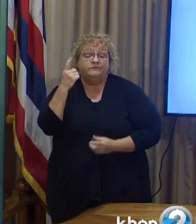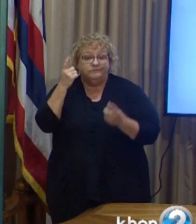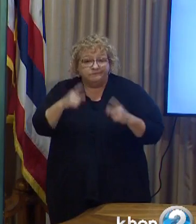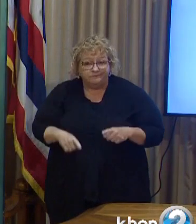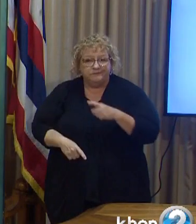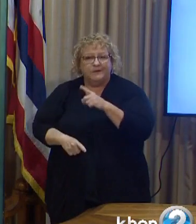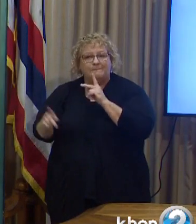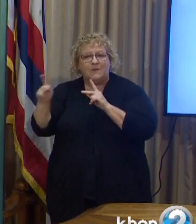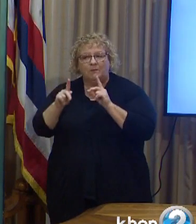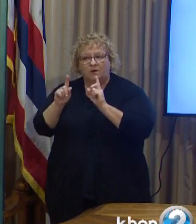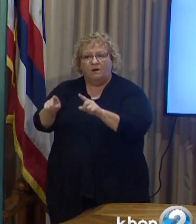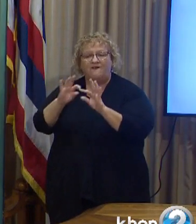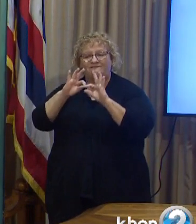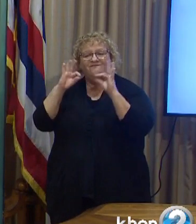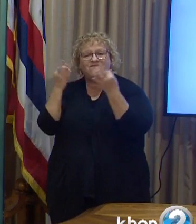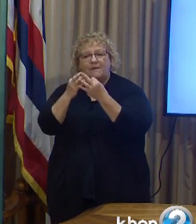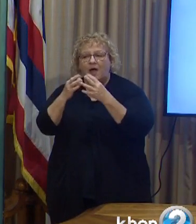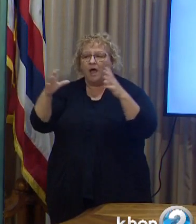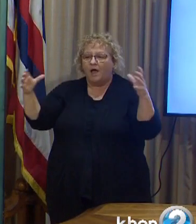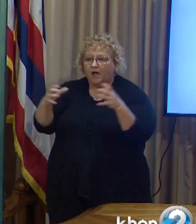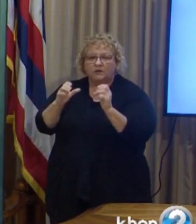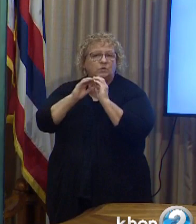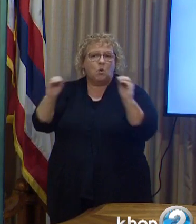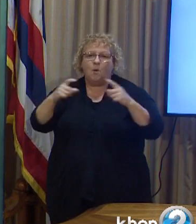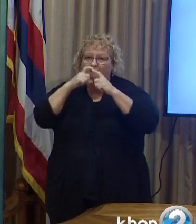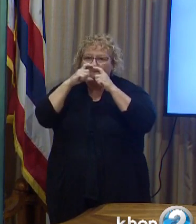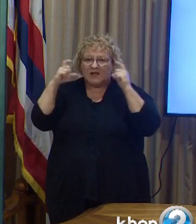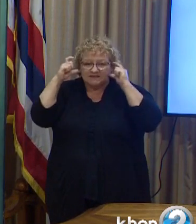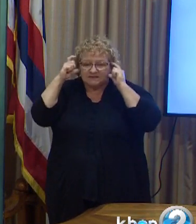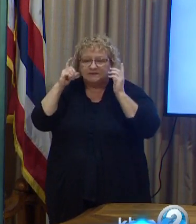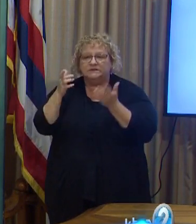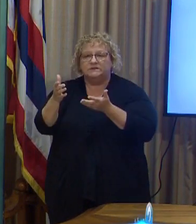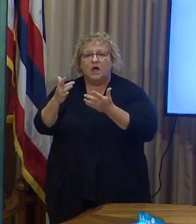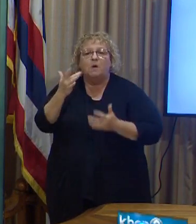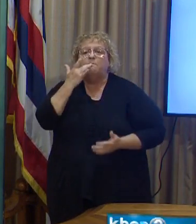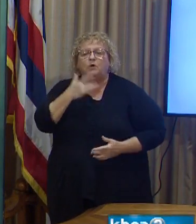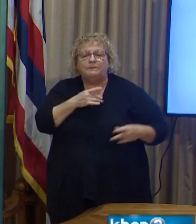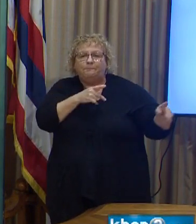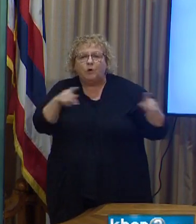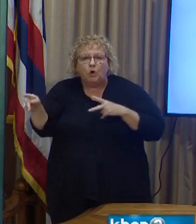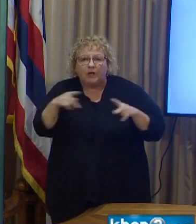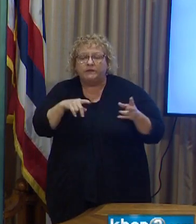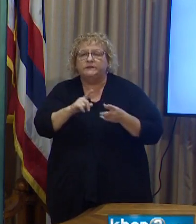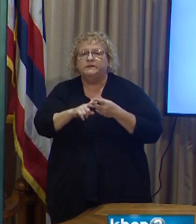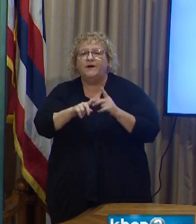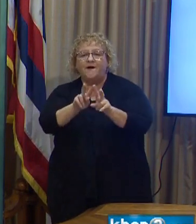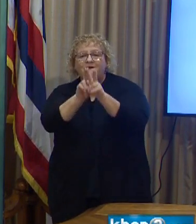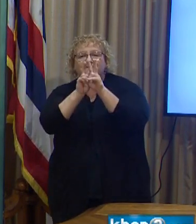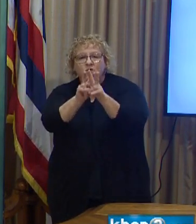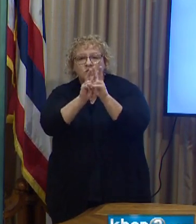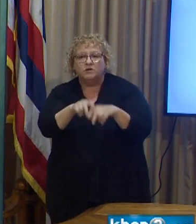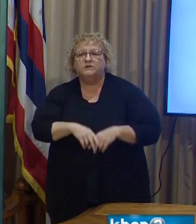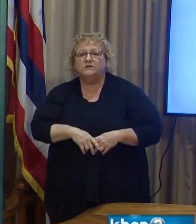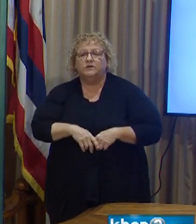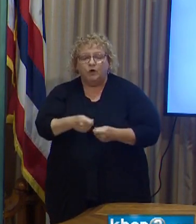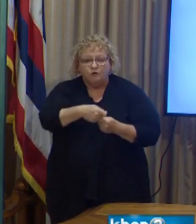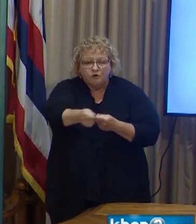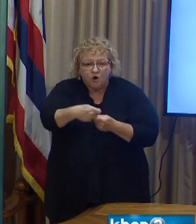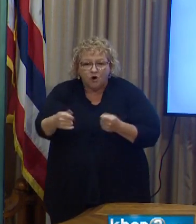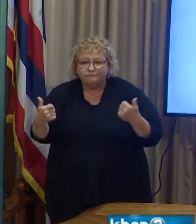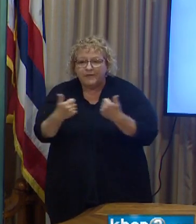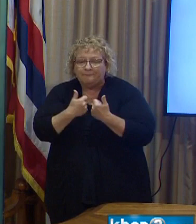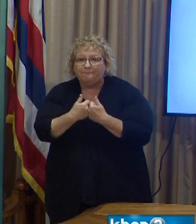reports of people attending family gatherings without a mask that included birthday parties, funerals, card games,